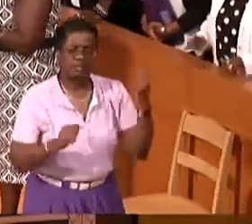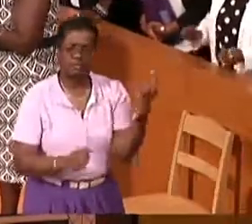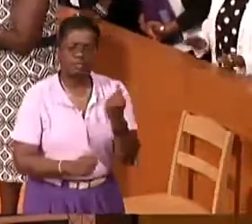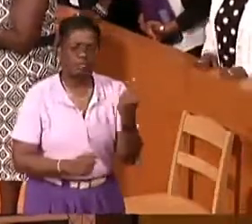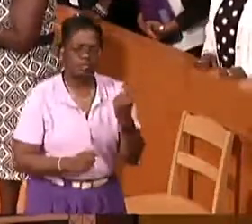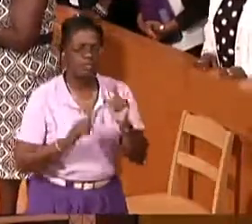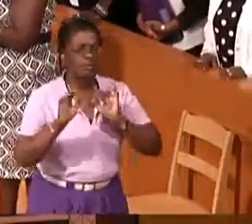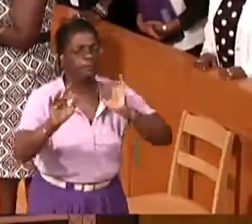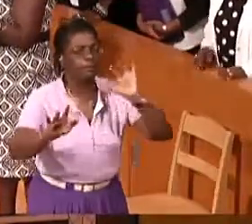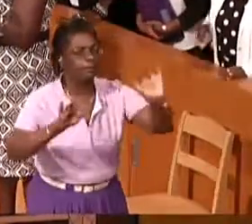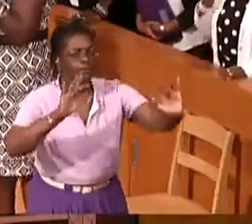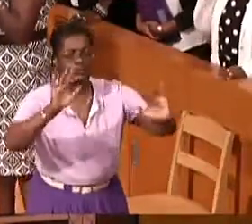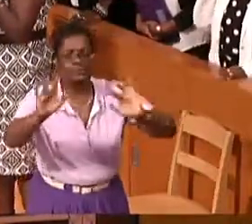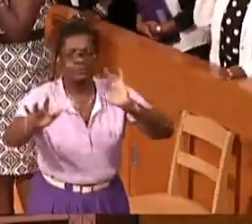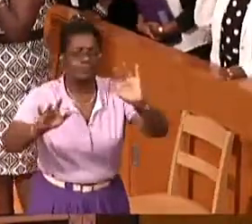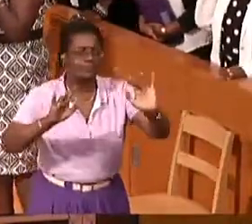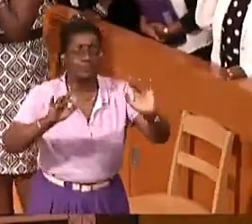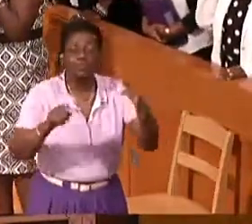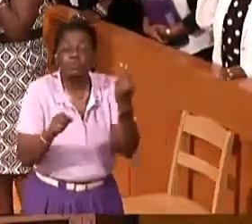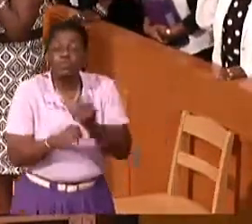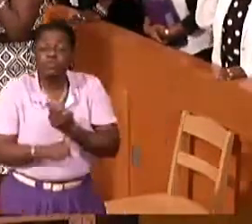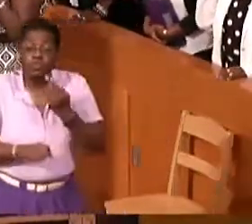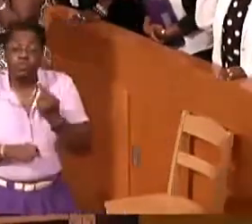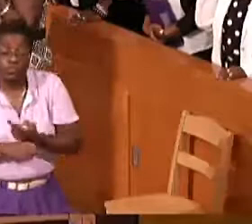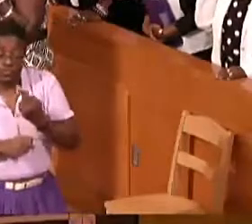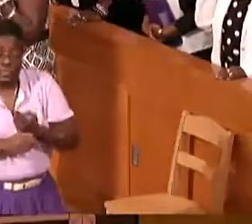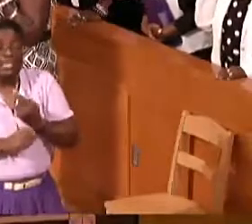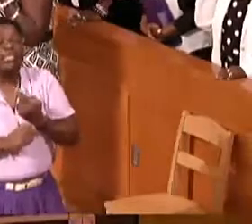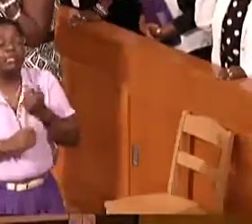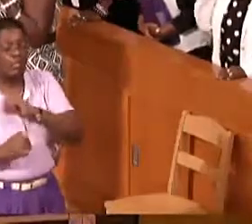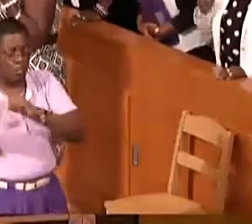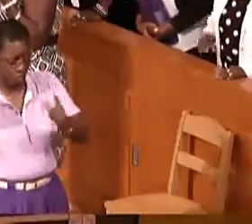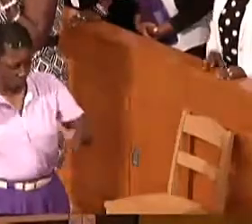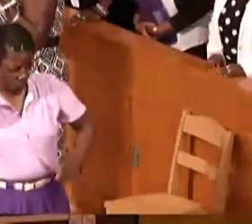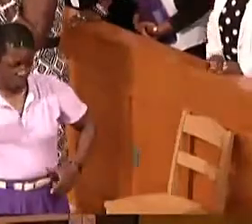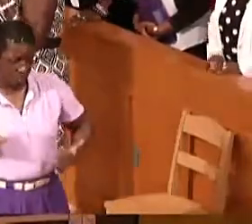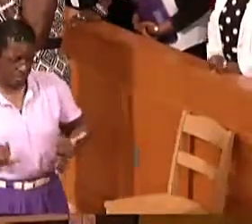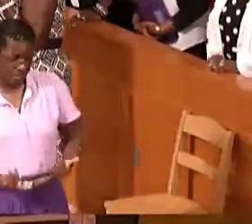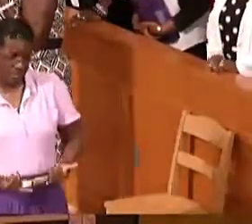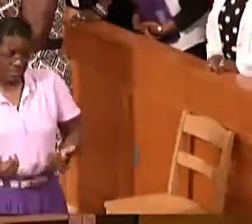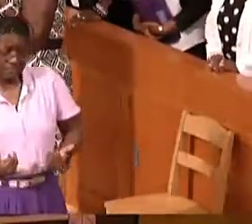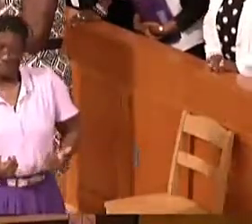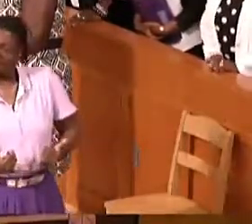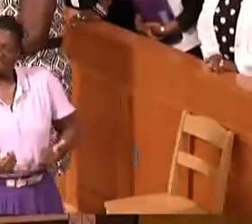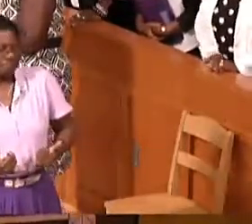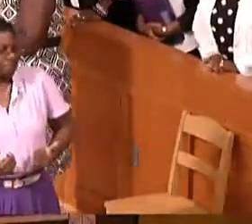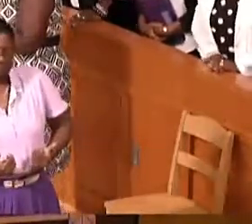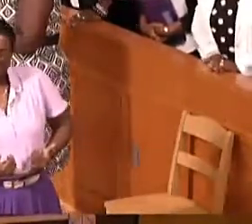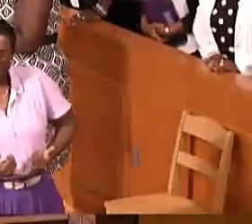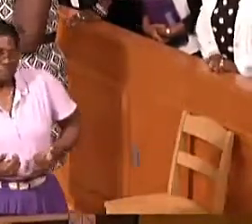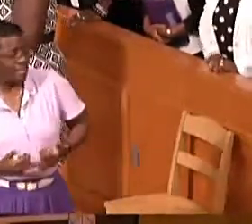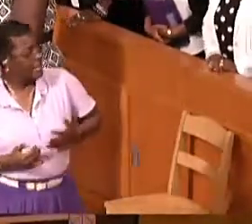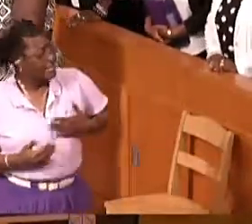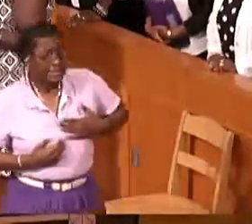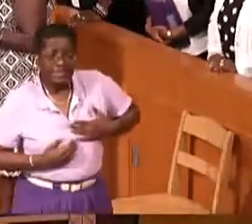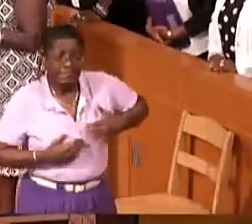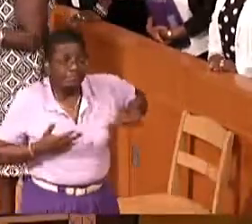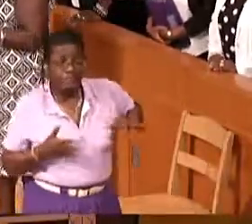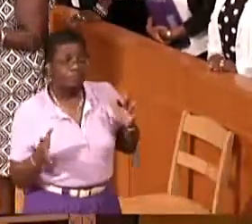Rescue me from me, God, and use me in your service. I'll be so quick to give your name the